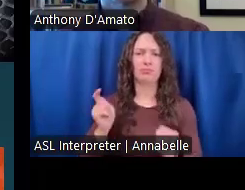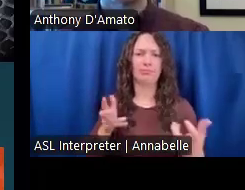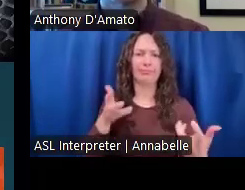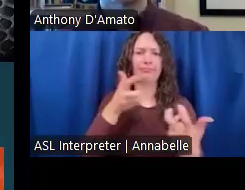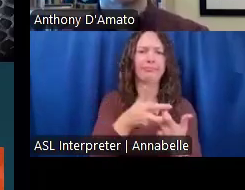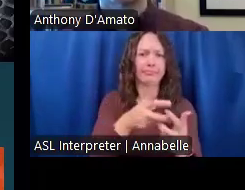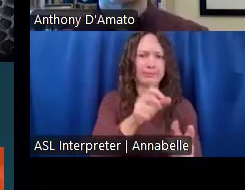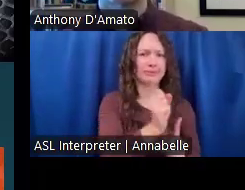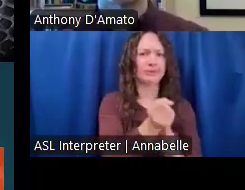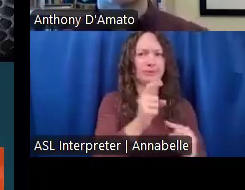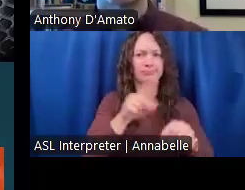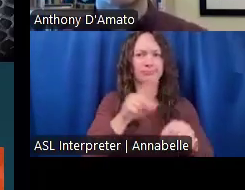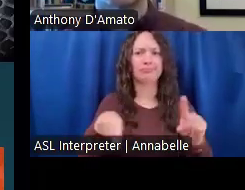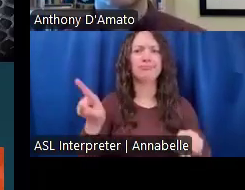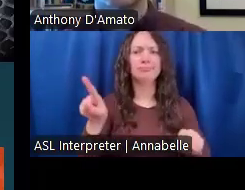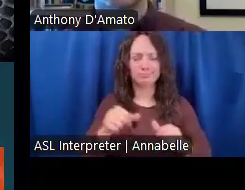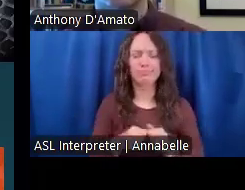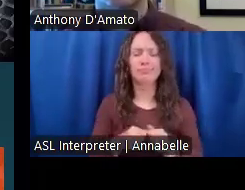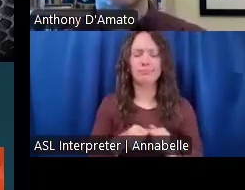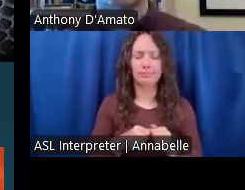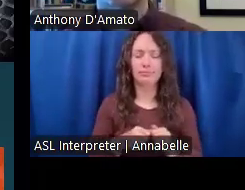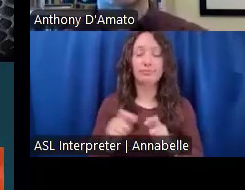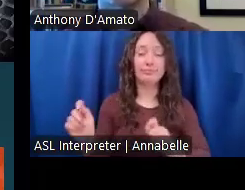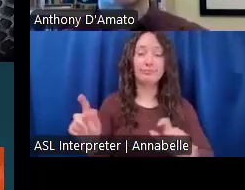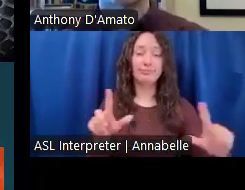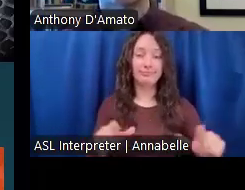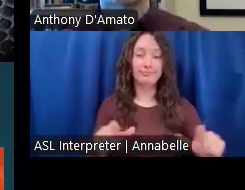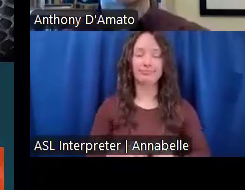might happen. Next slide.